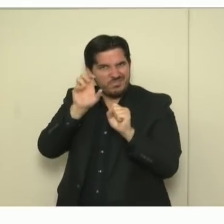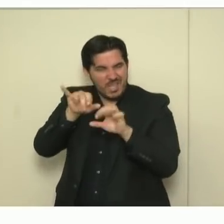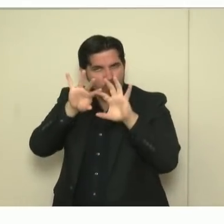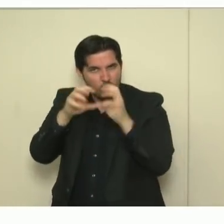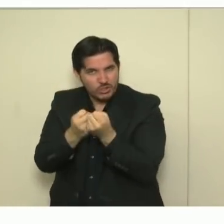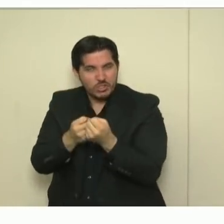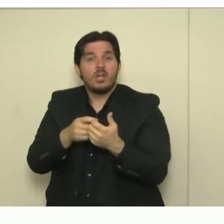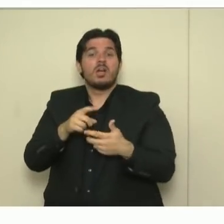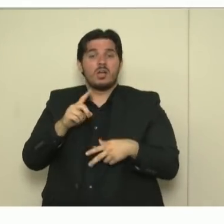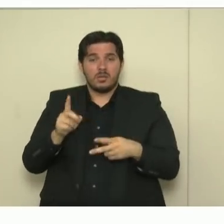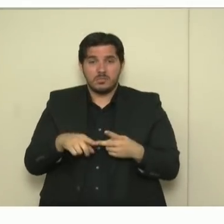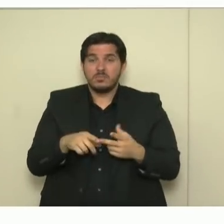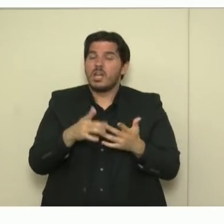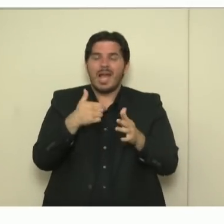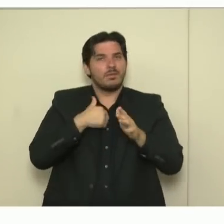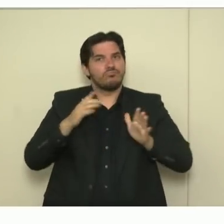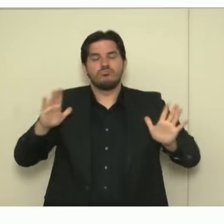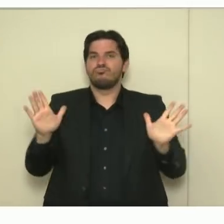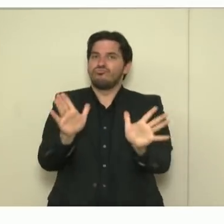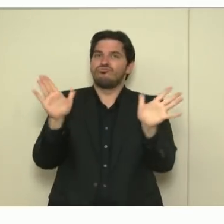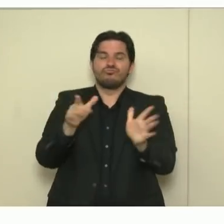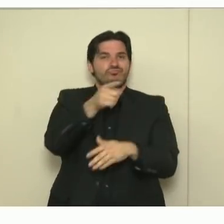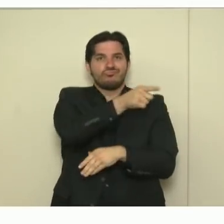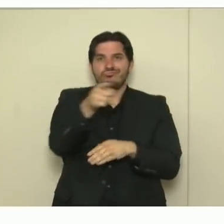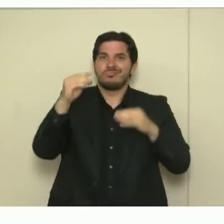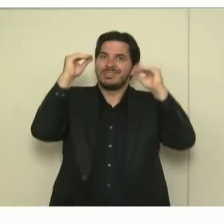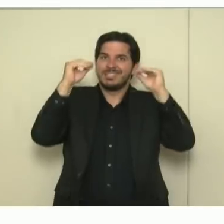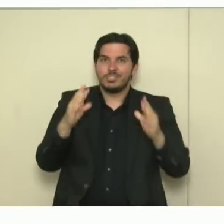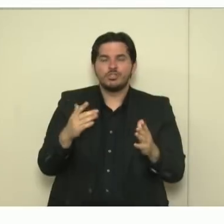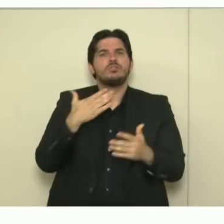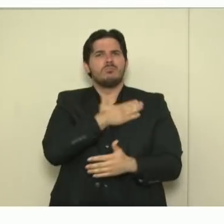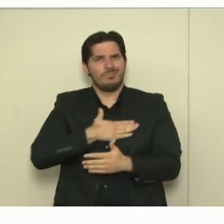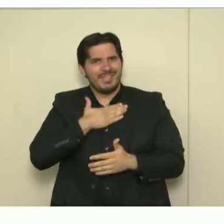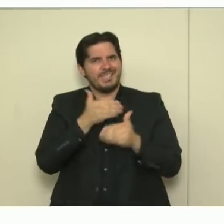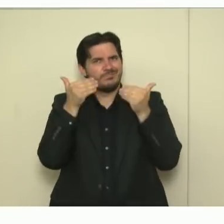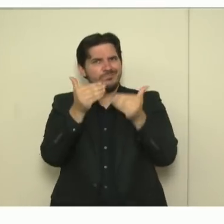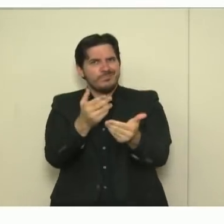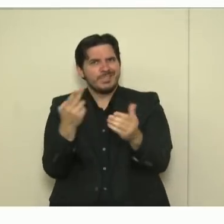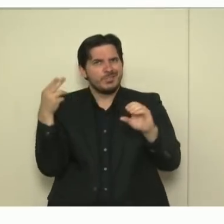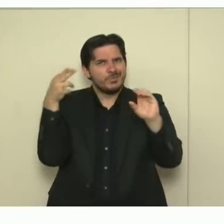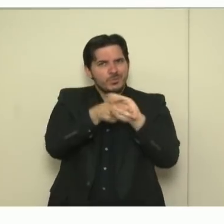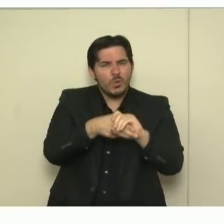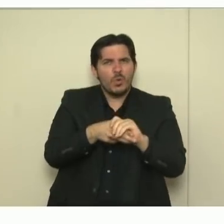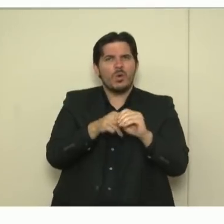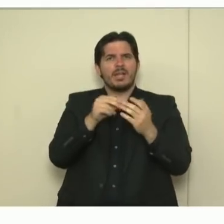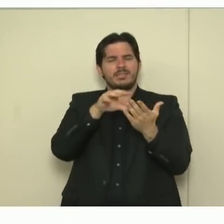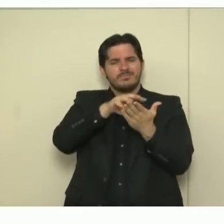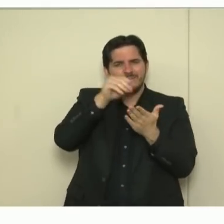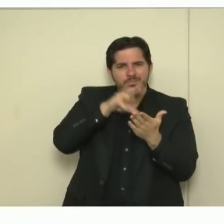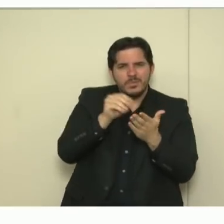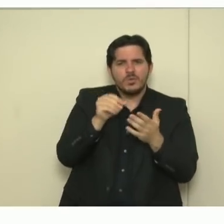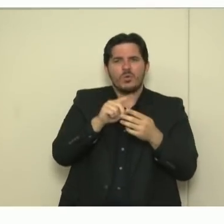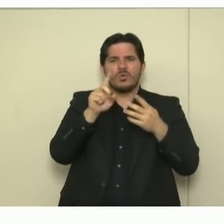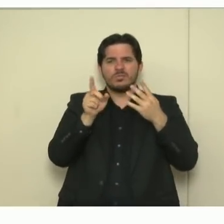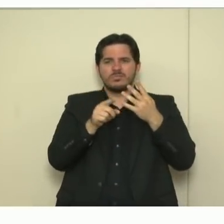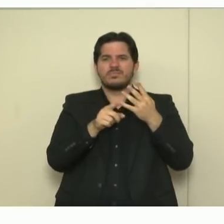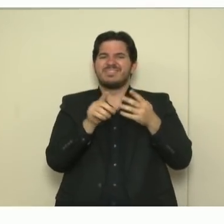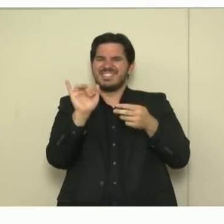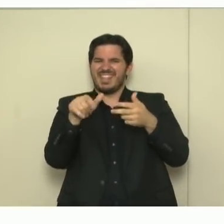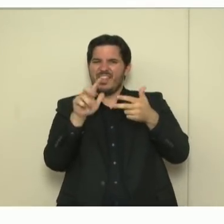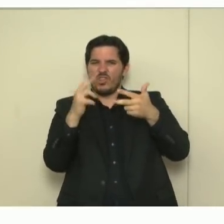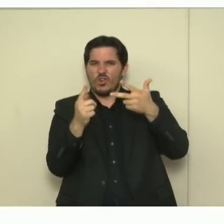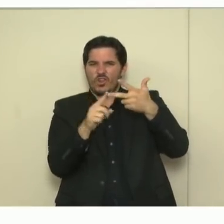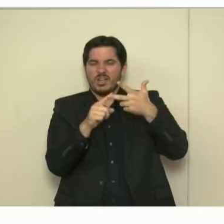of our educators to log on and take advantage of our Making Virtual Learning Accessible for All Learners, which we